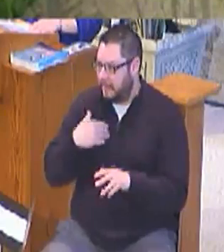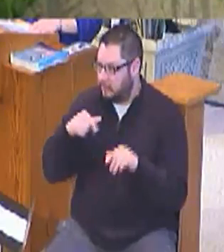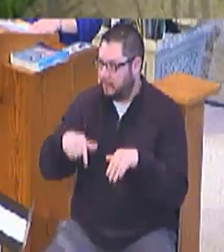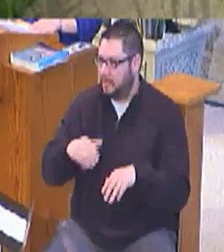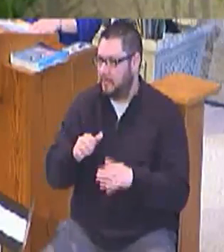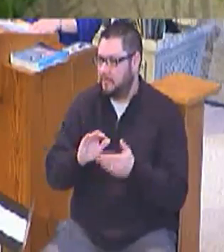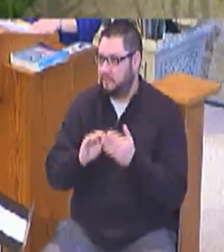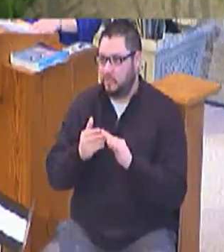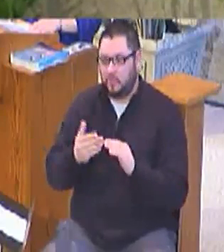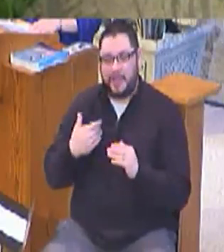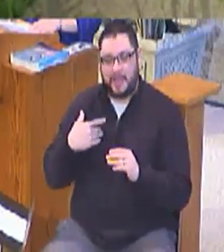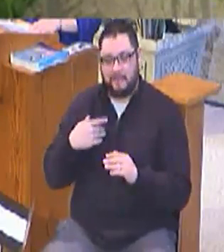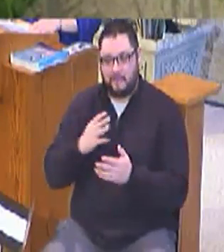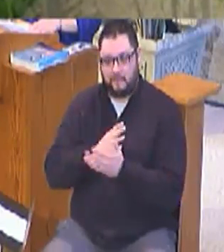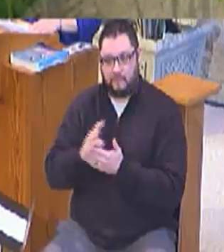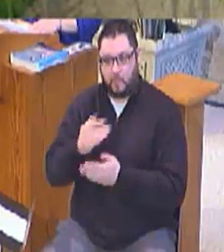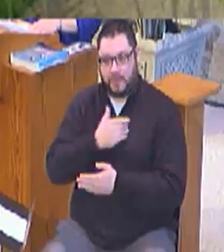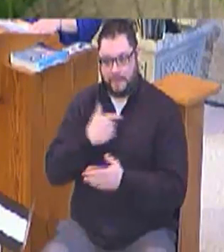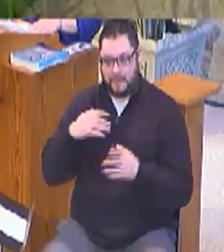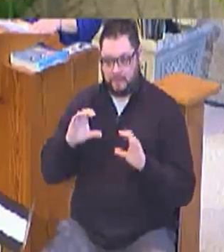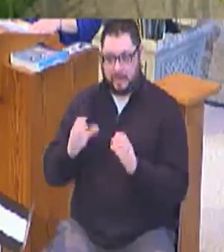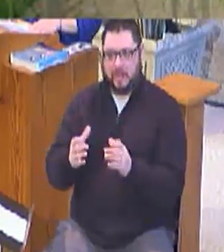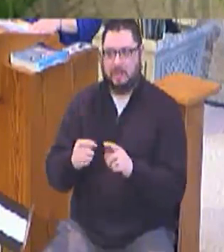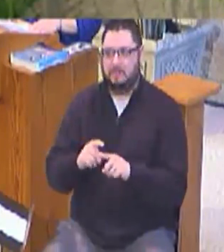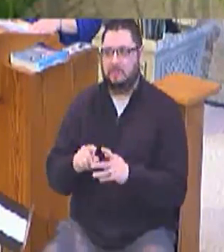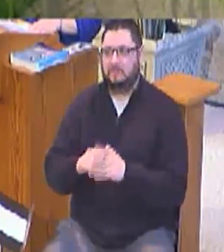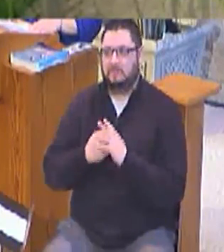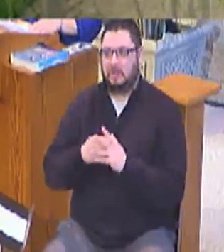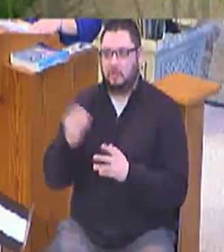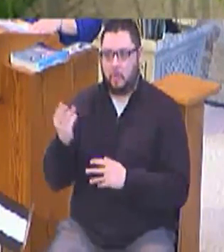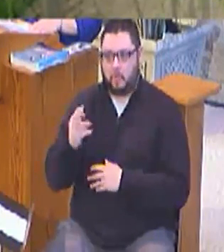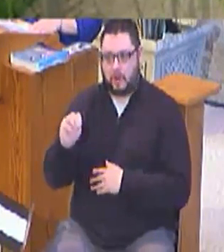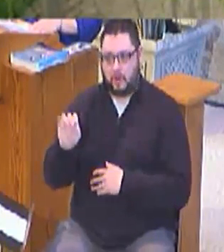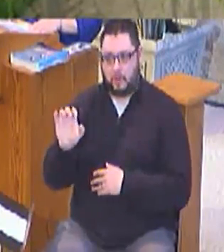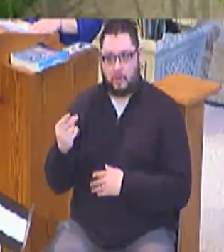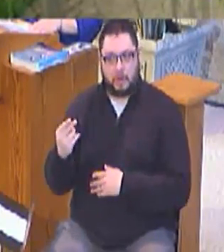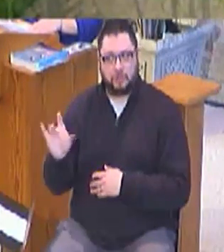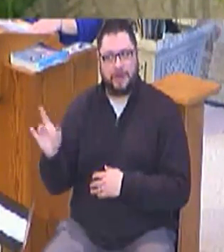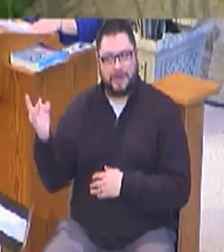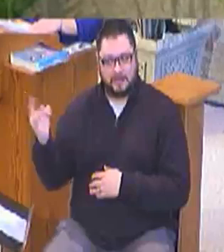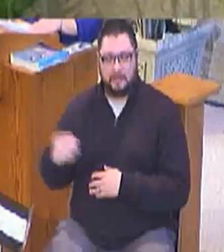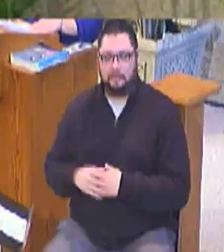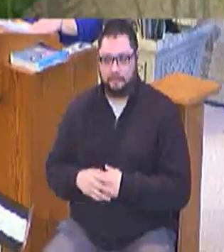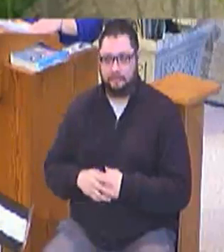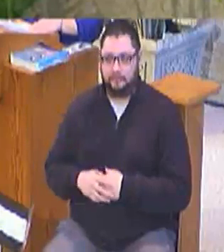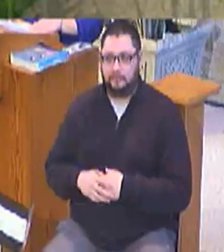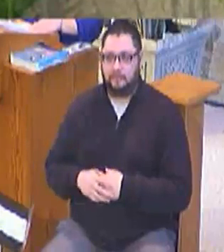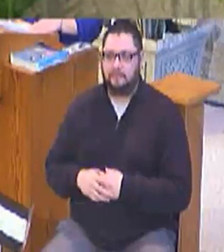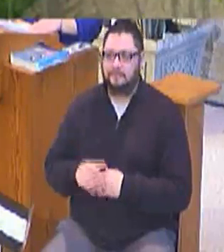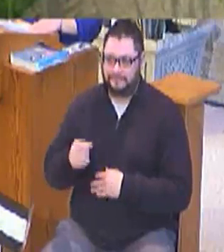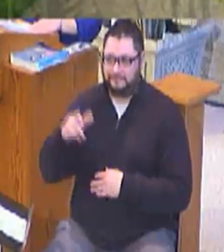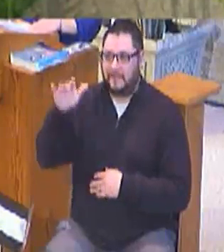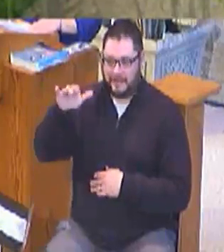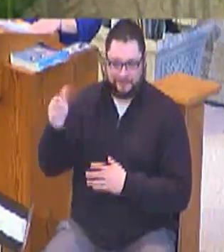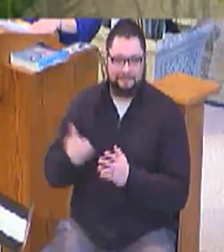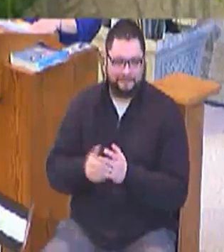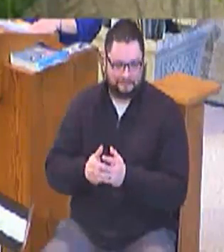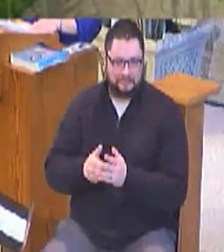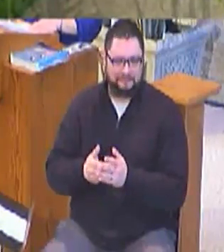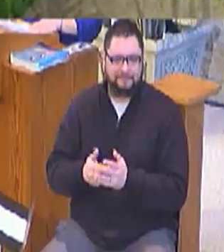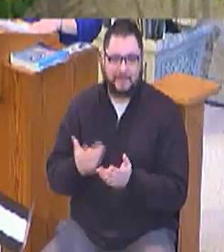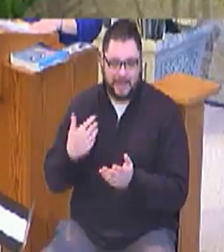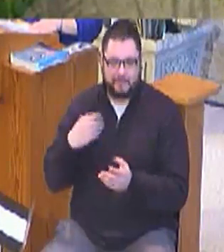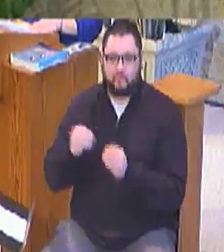have a four-week membership class that begins on Wednesday, March 8th. More information again in the garden court